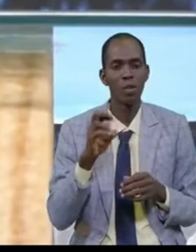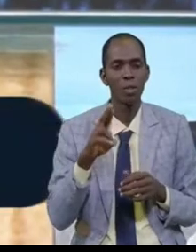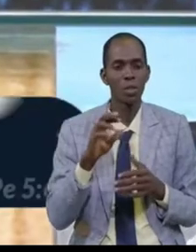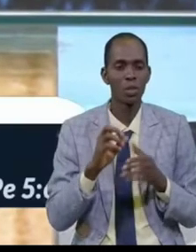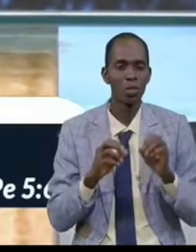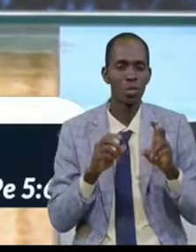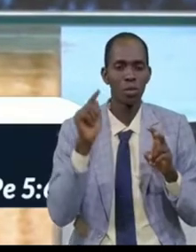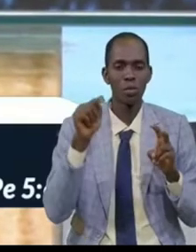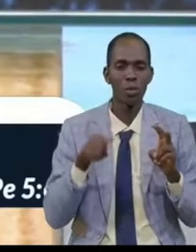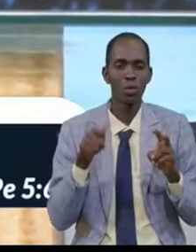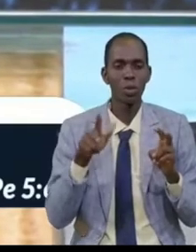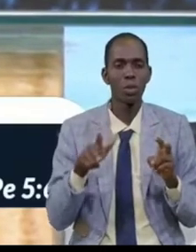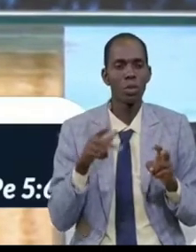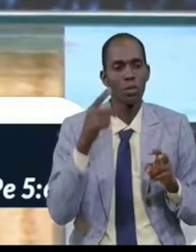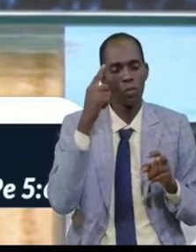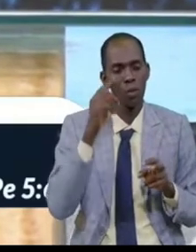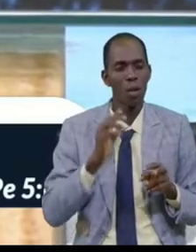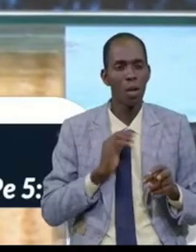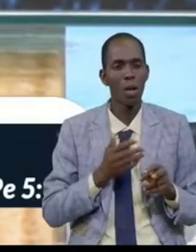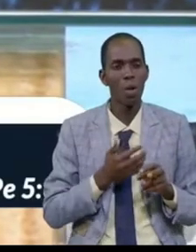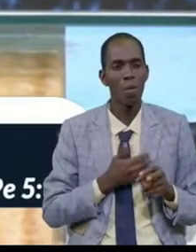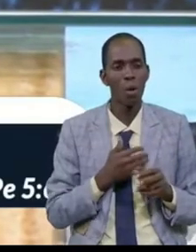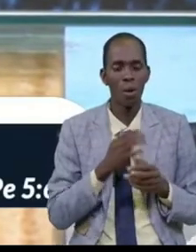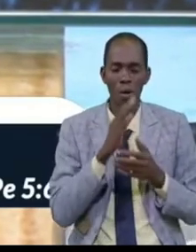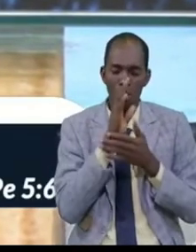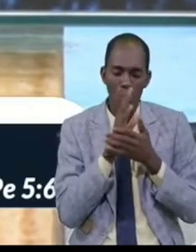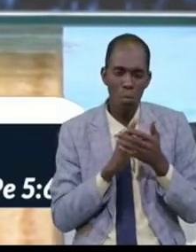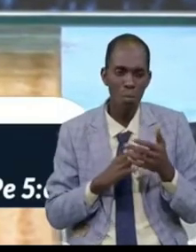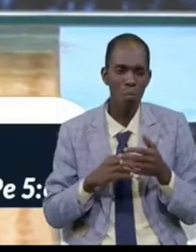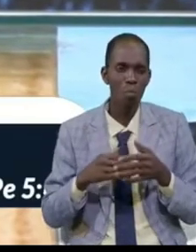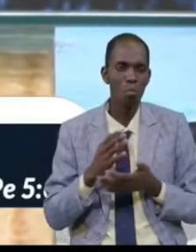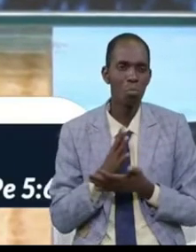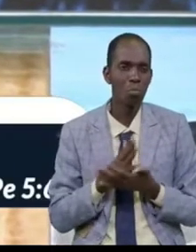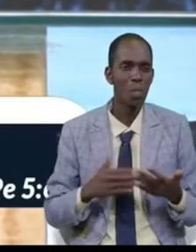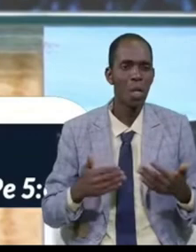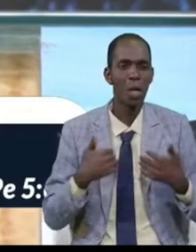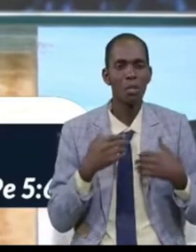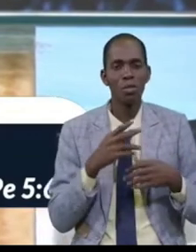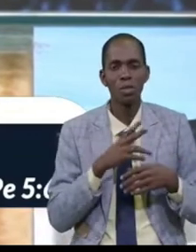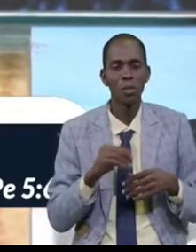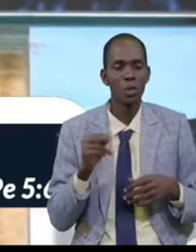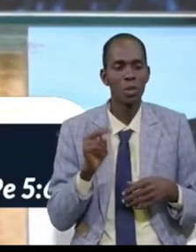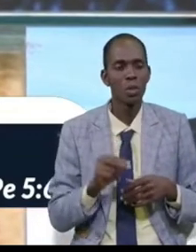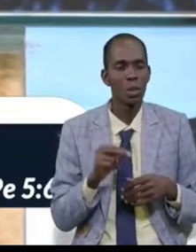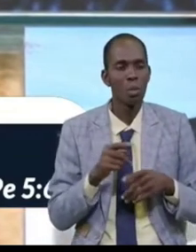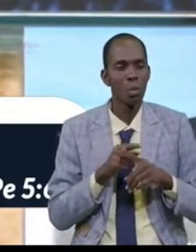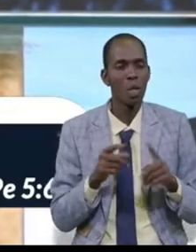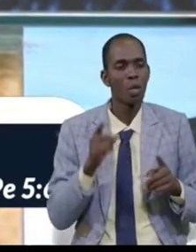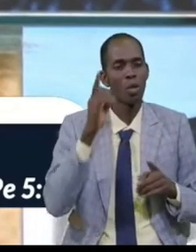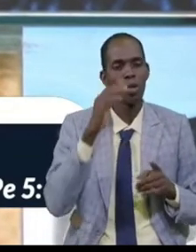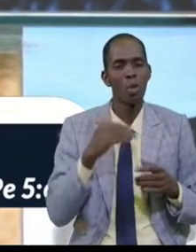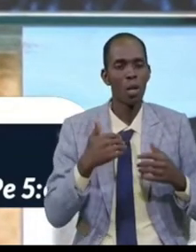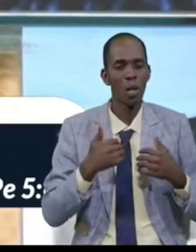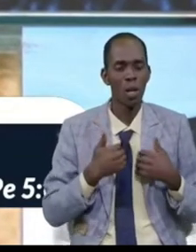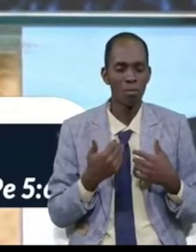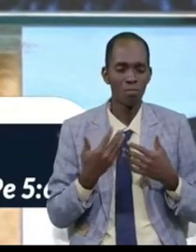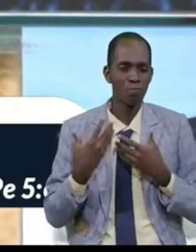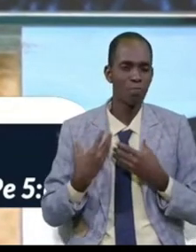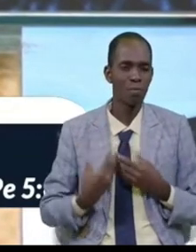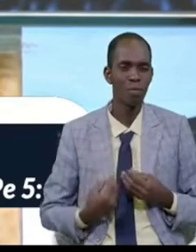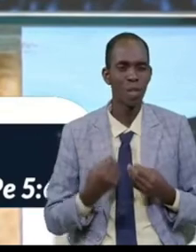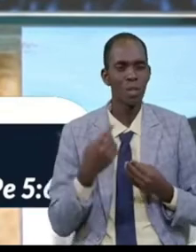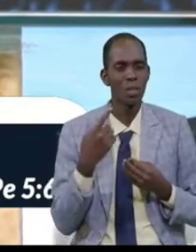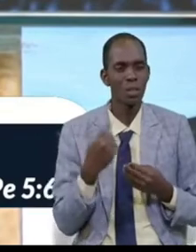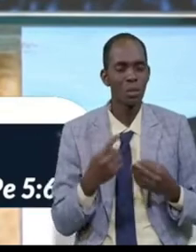parts have no need, but God has tempered the body together, having given